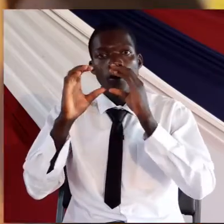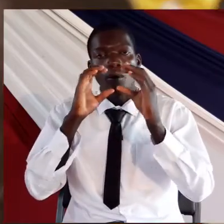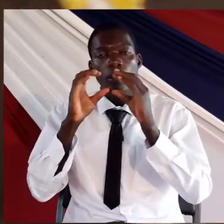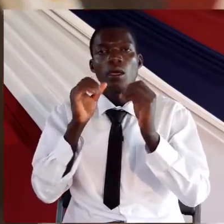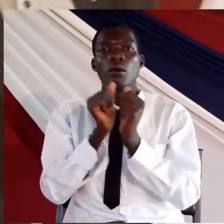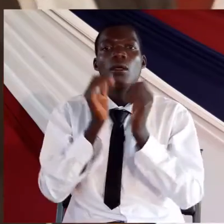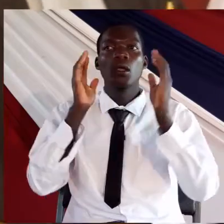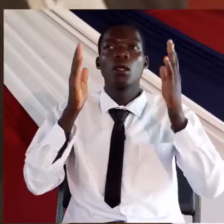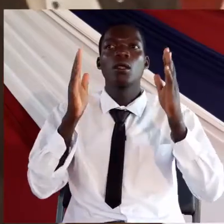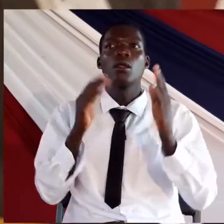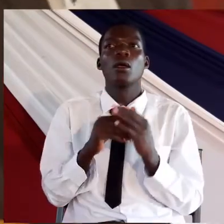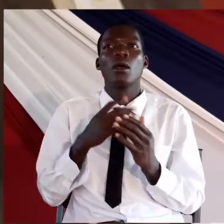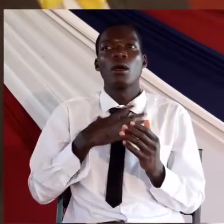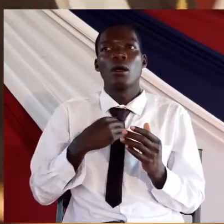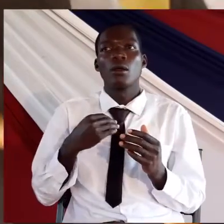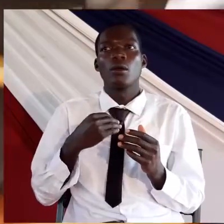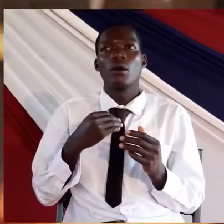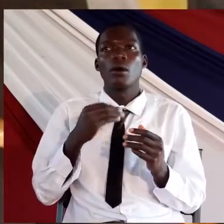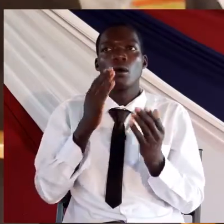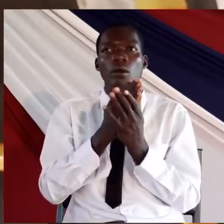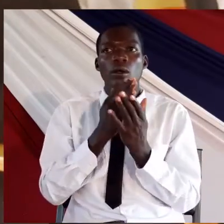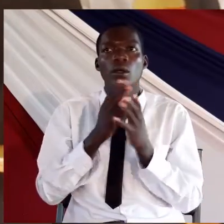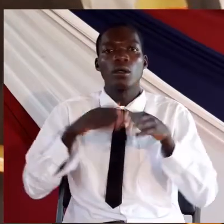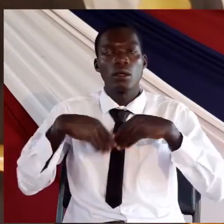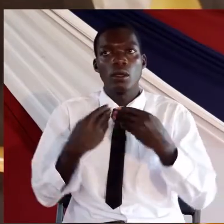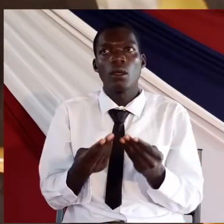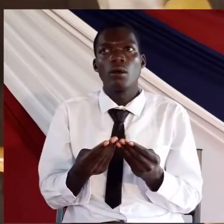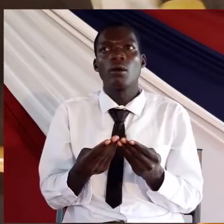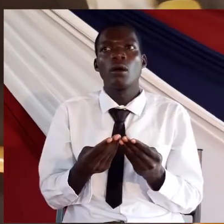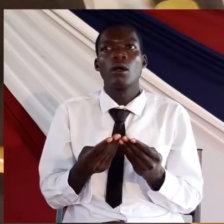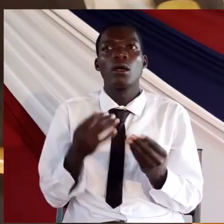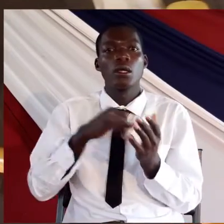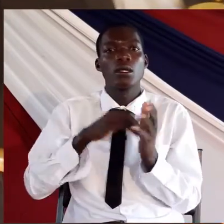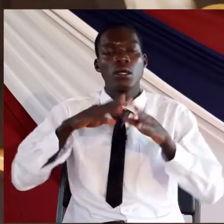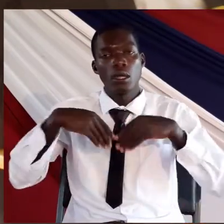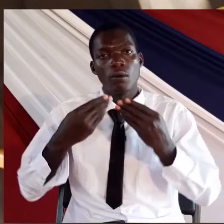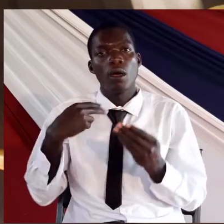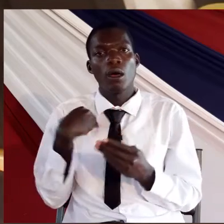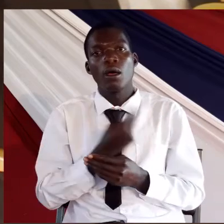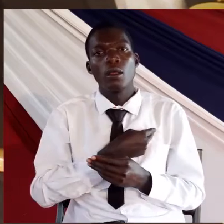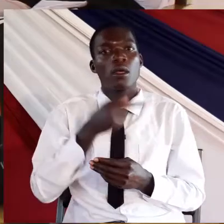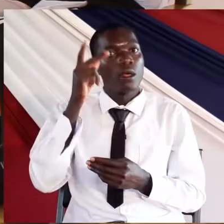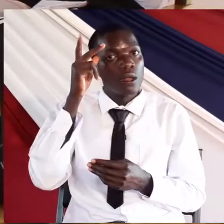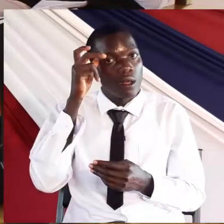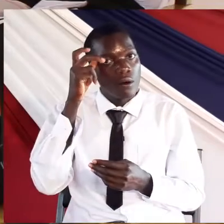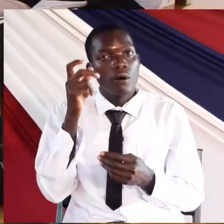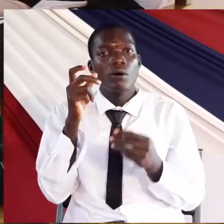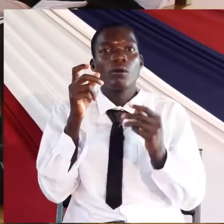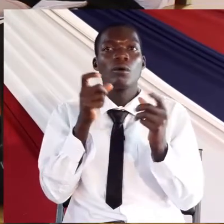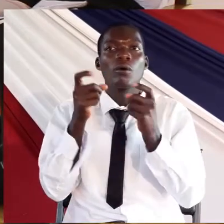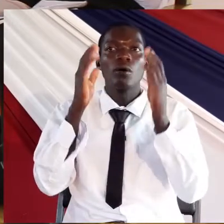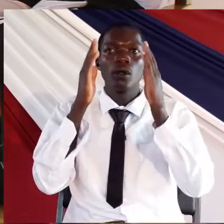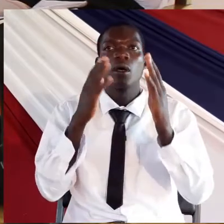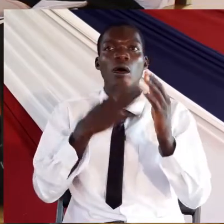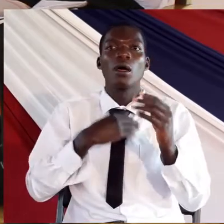intention, mm-hmm. paganism has contradicted. It's giving us the evil's communication. Right.